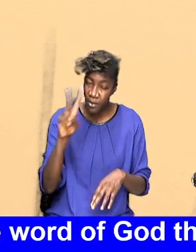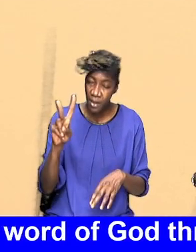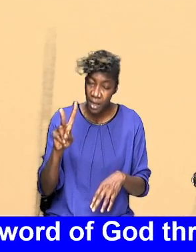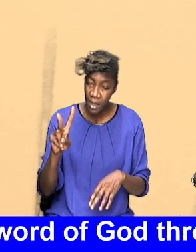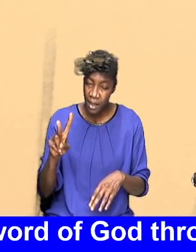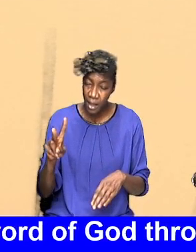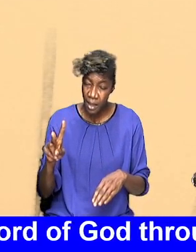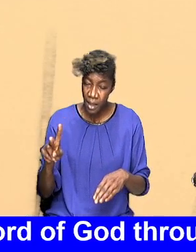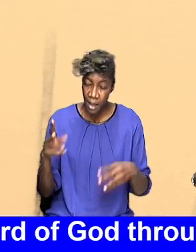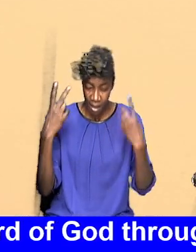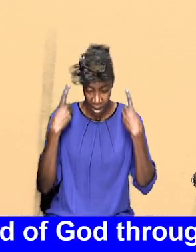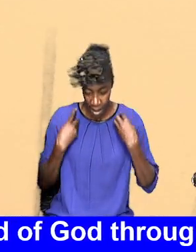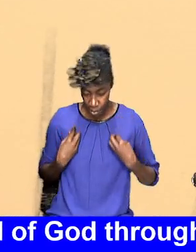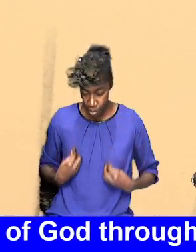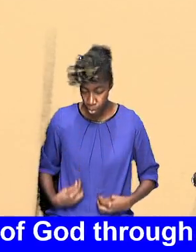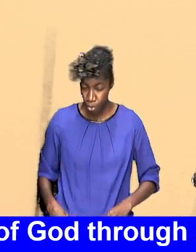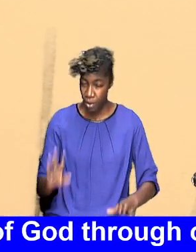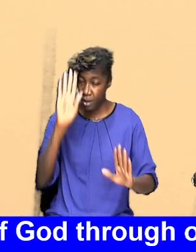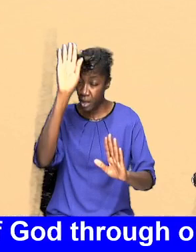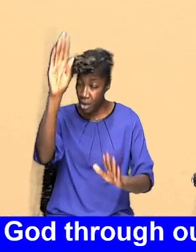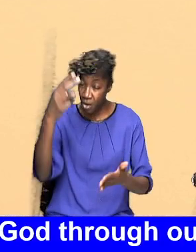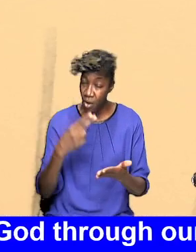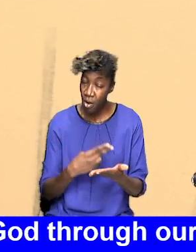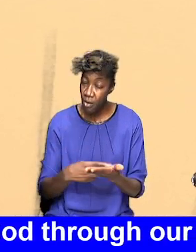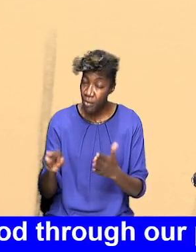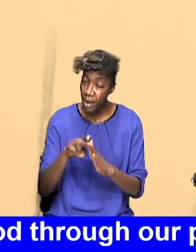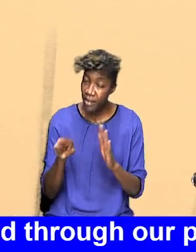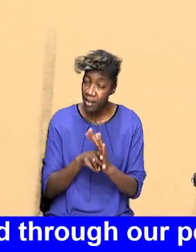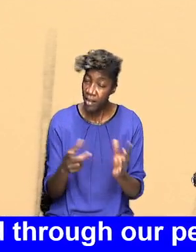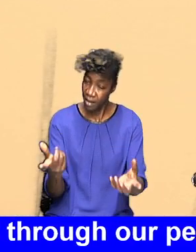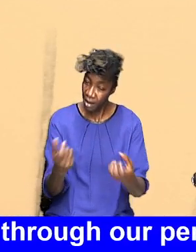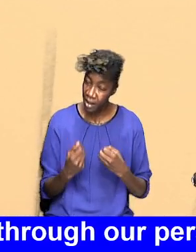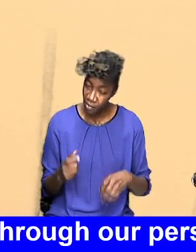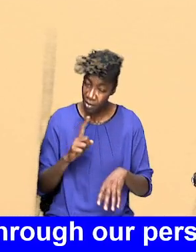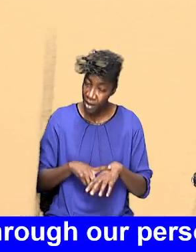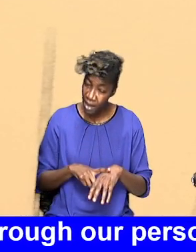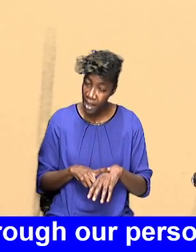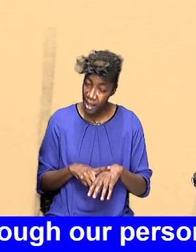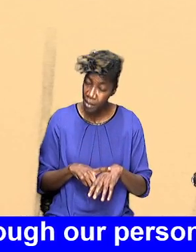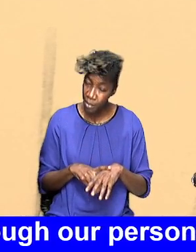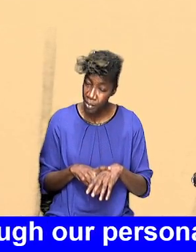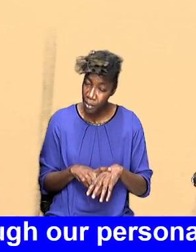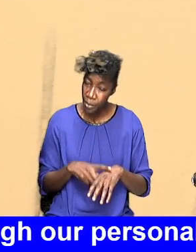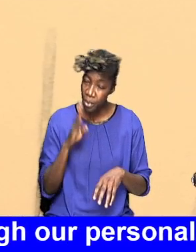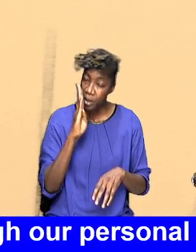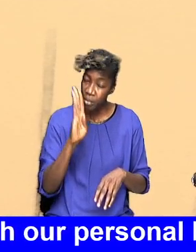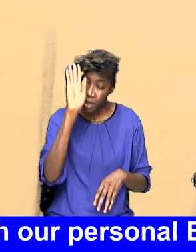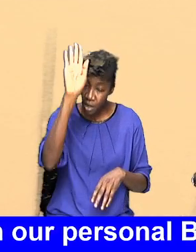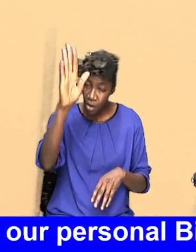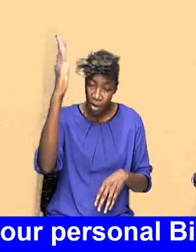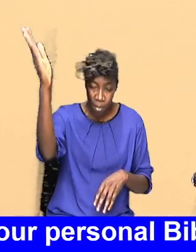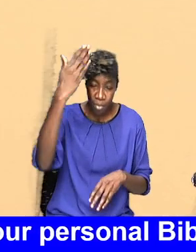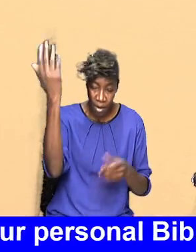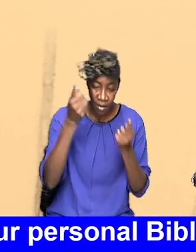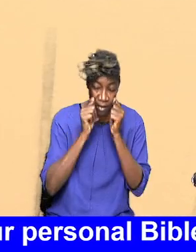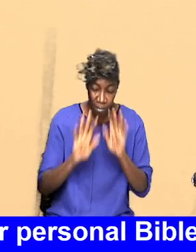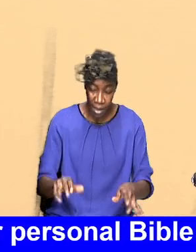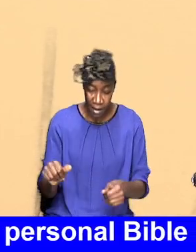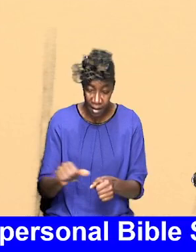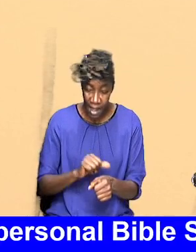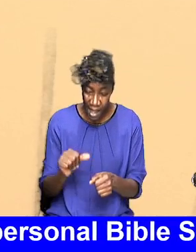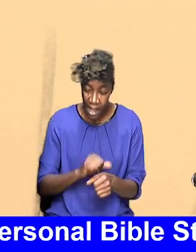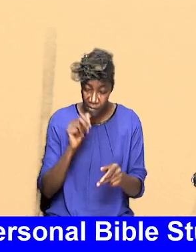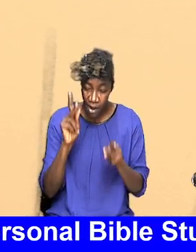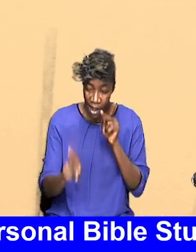can clothe us in your righteousness, and you can give us an opportunity one more time to be in your presence. Bless every person that is on